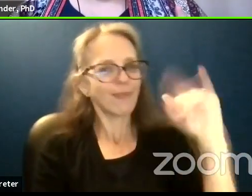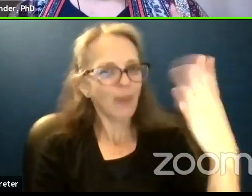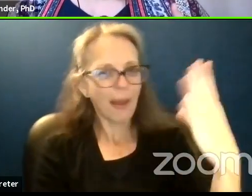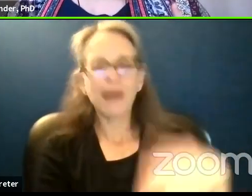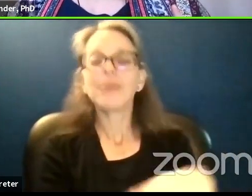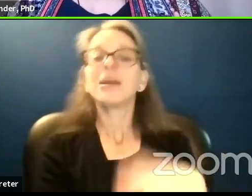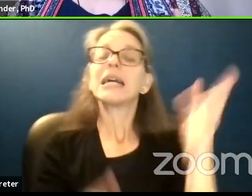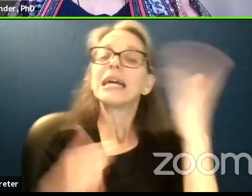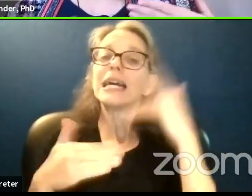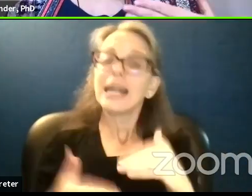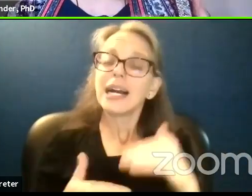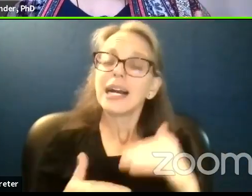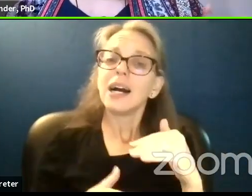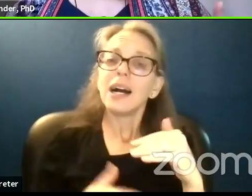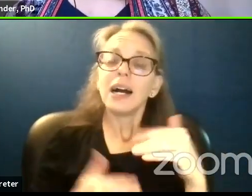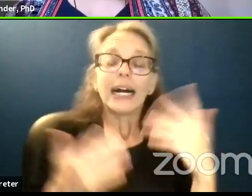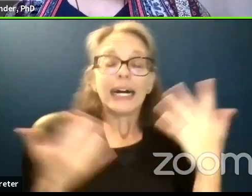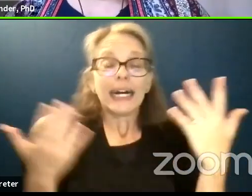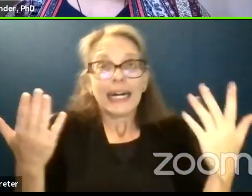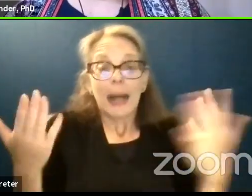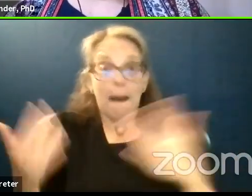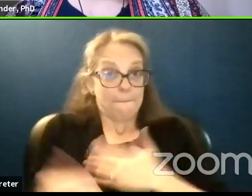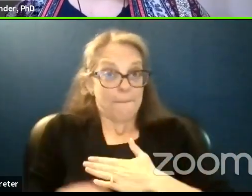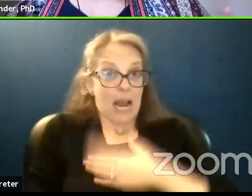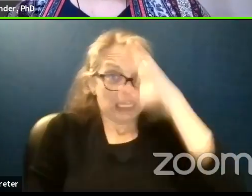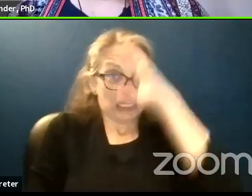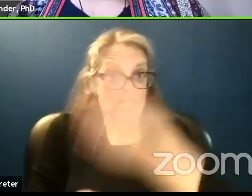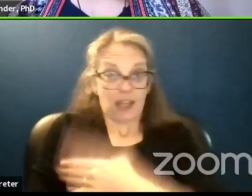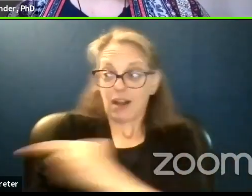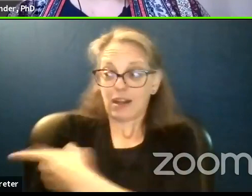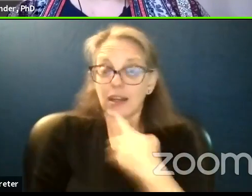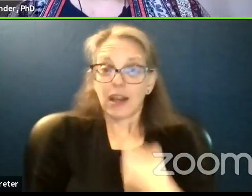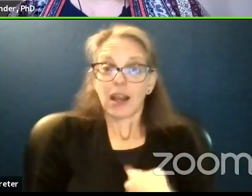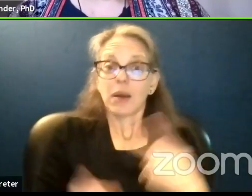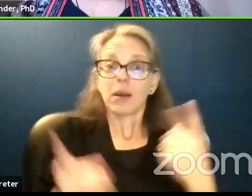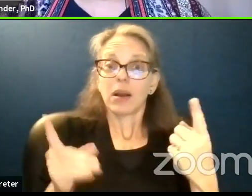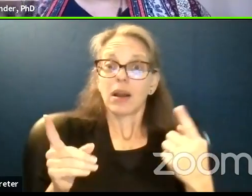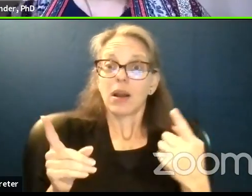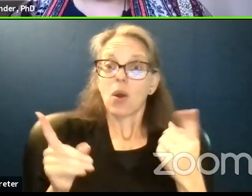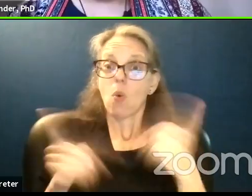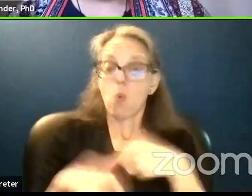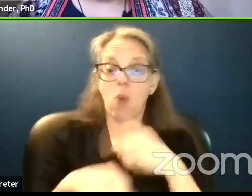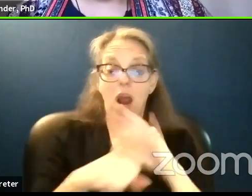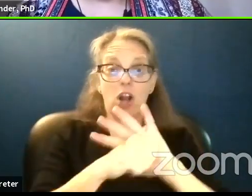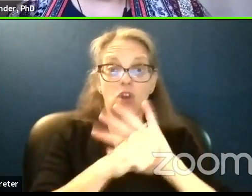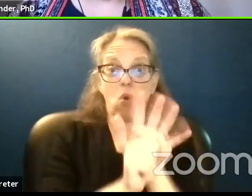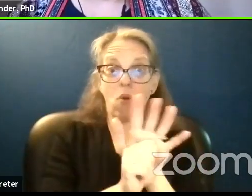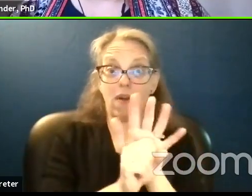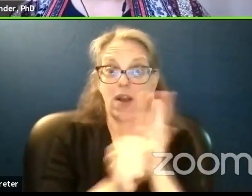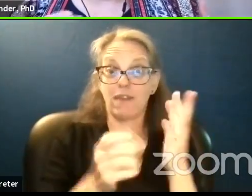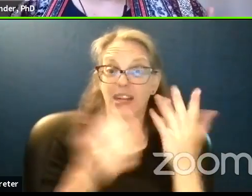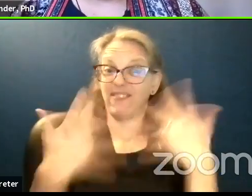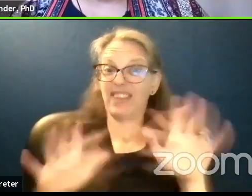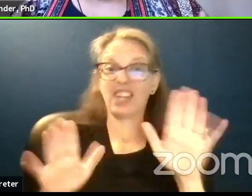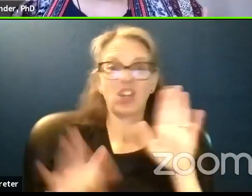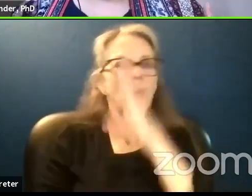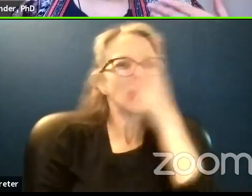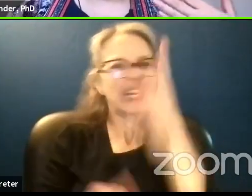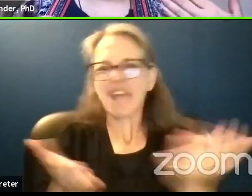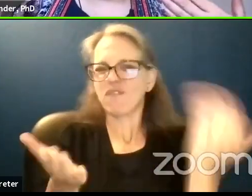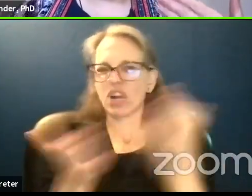is, you know, my son tells me when coronavirus is over, he's never wearing his mask again. So if